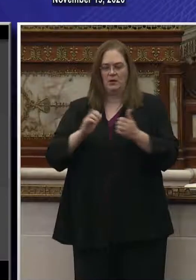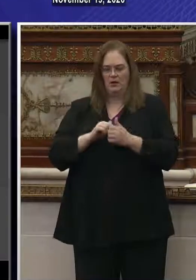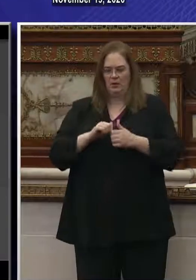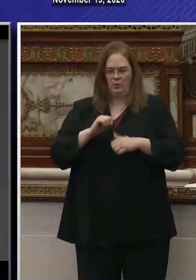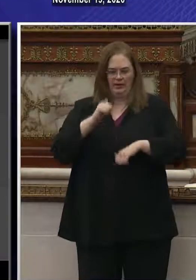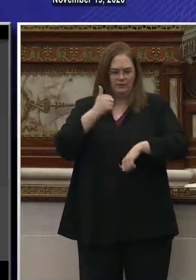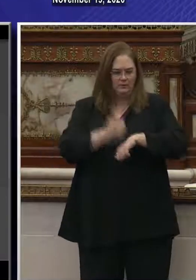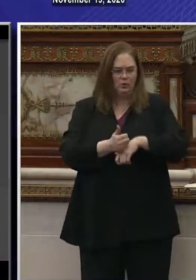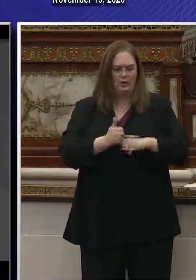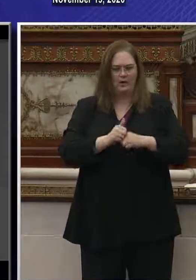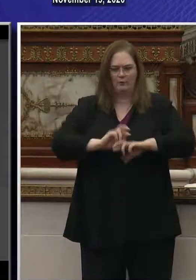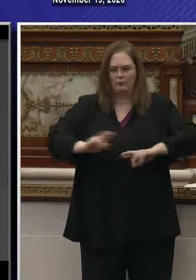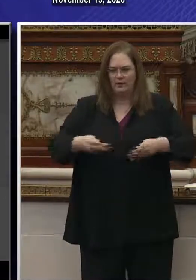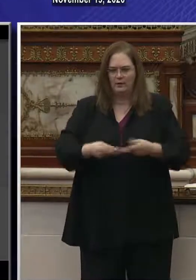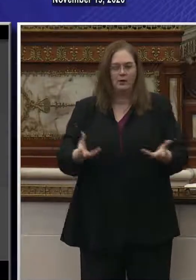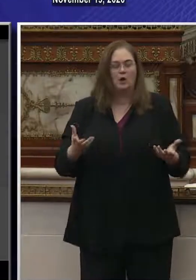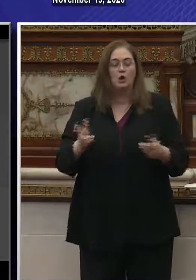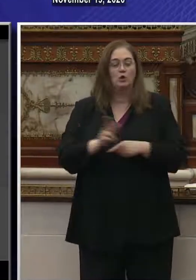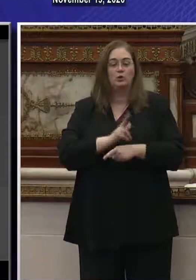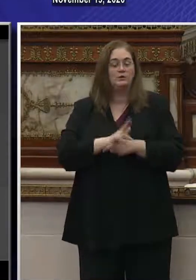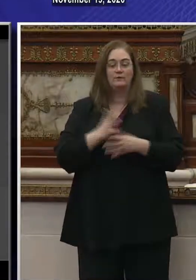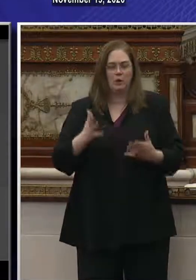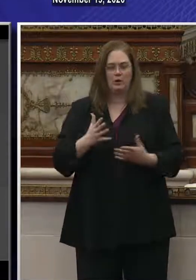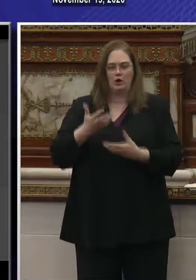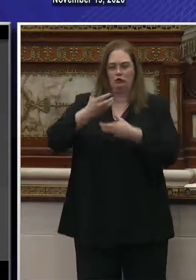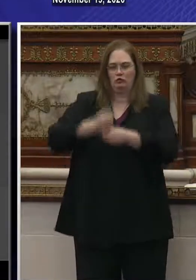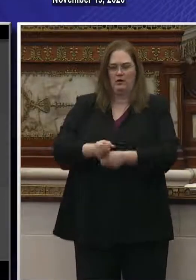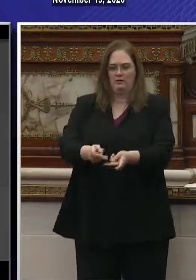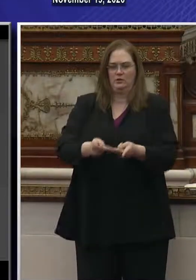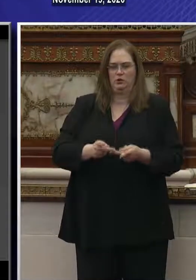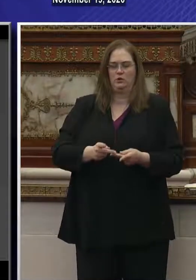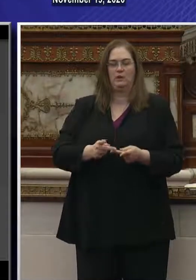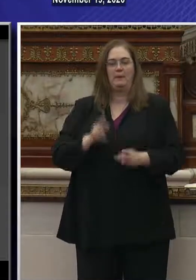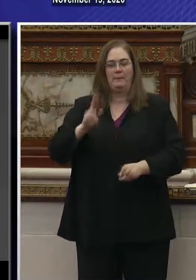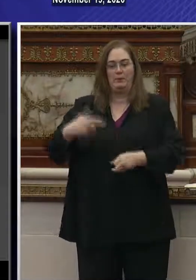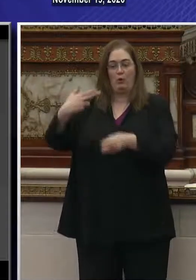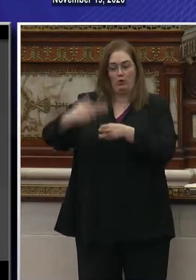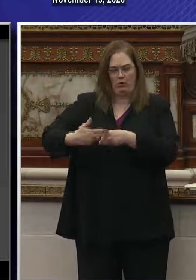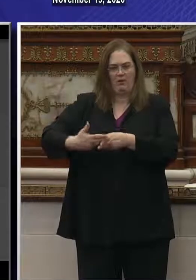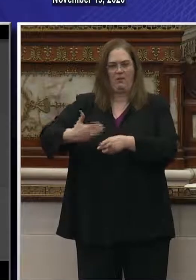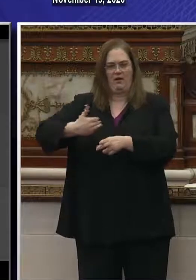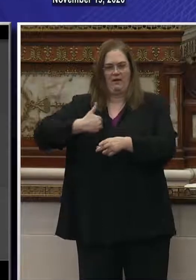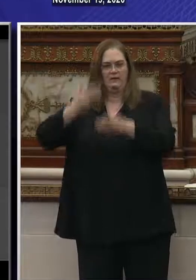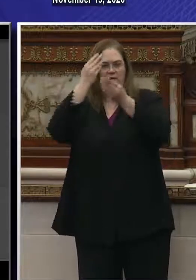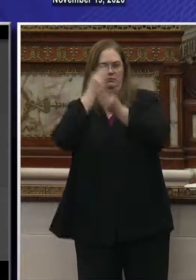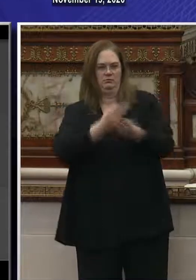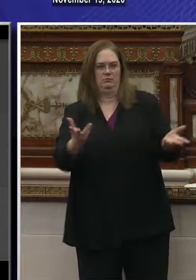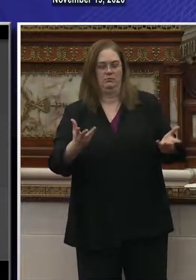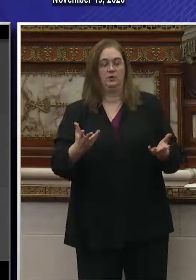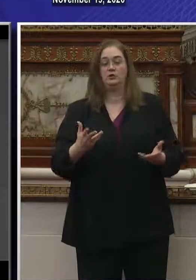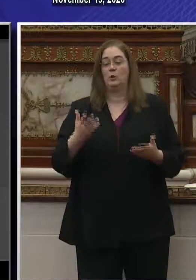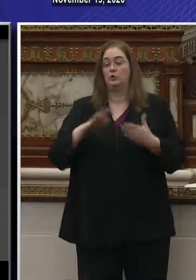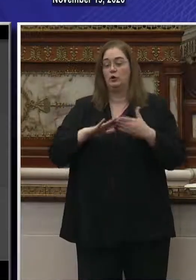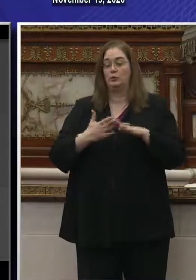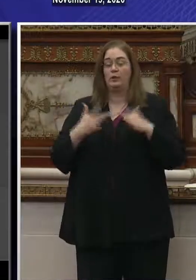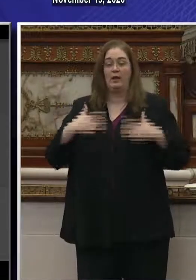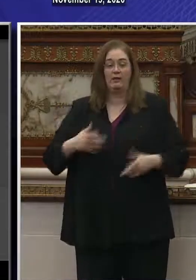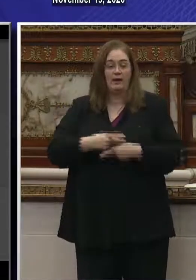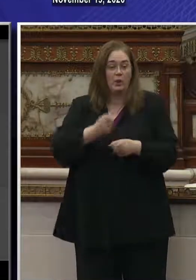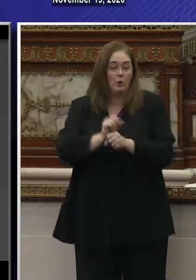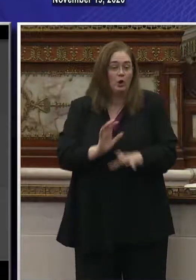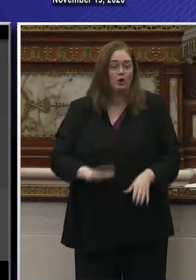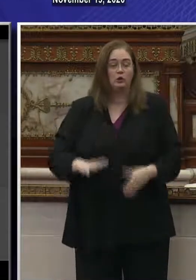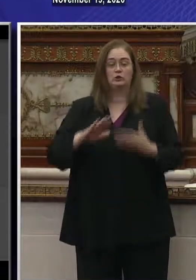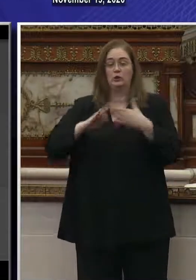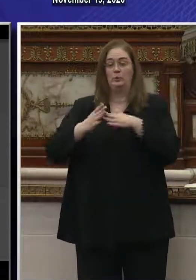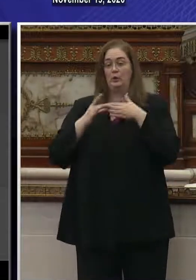on the streets. It's the use of trusted sources, credible messengers, whether they be our community healthcare workers, whether they be the